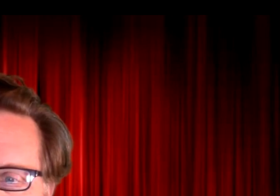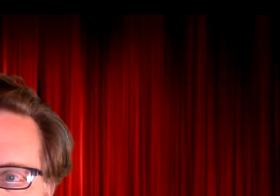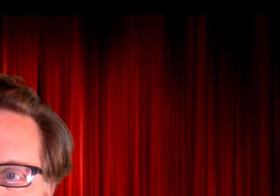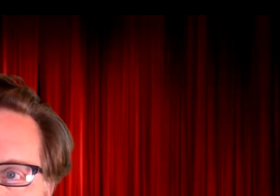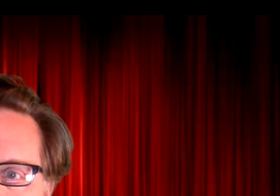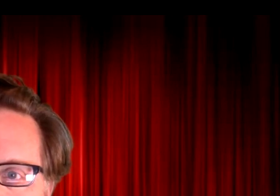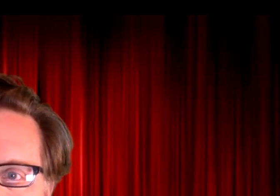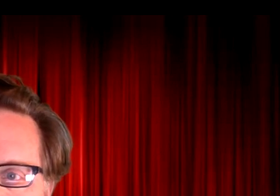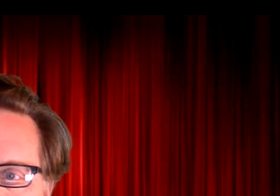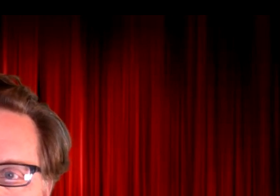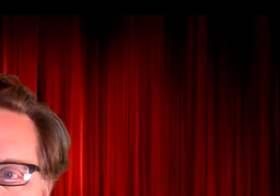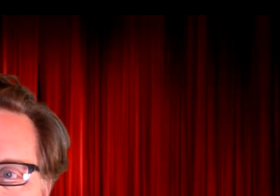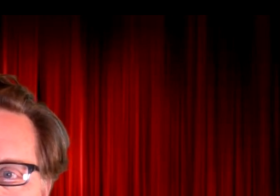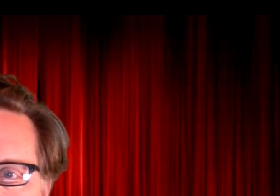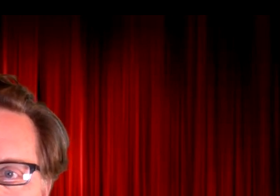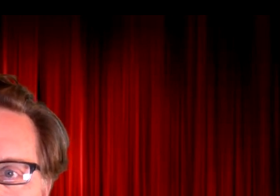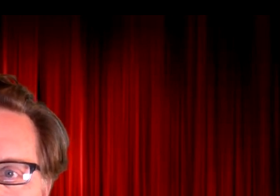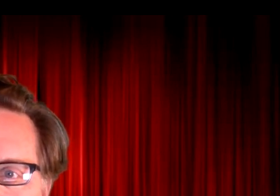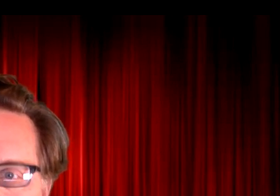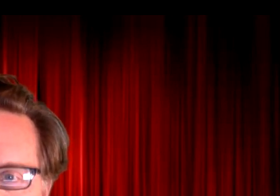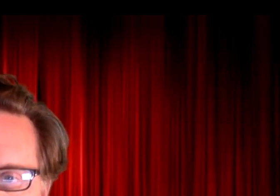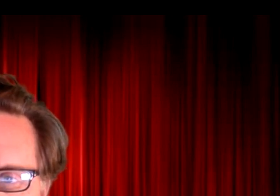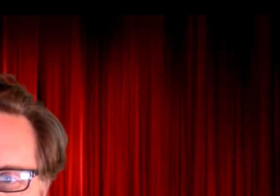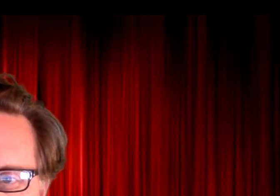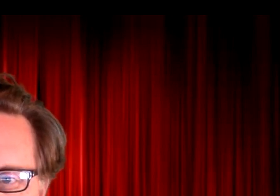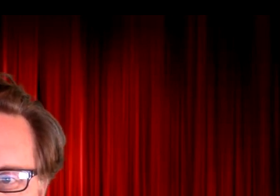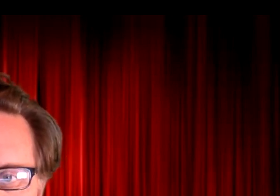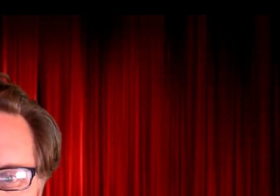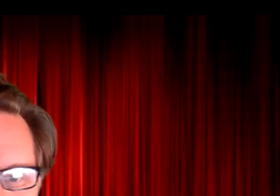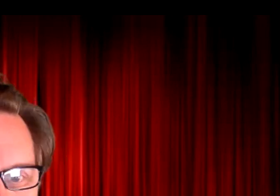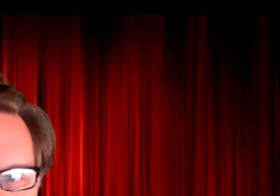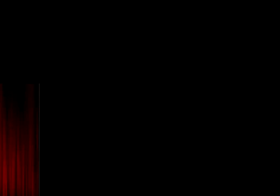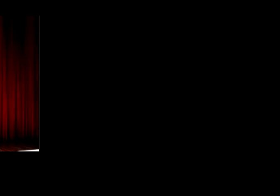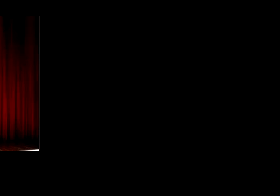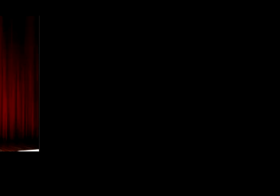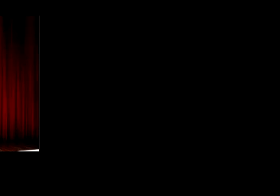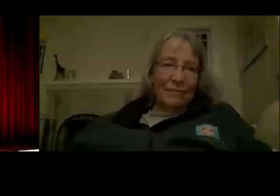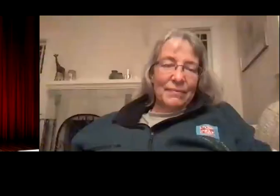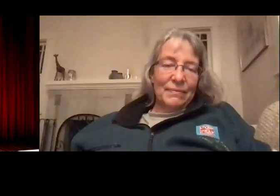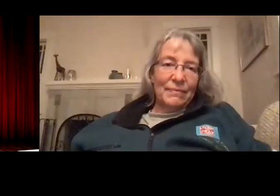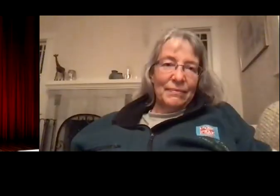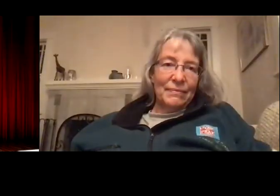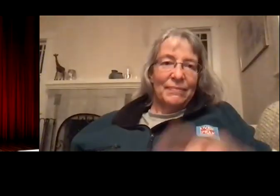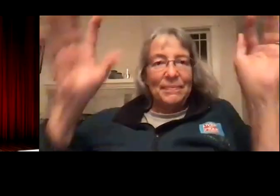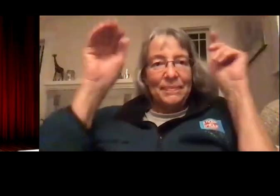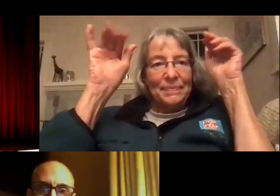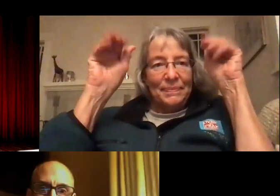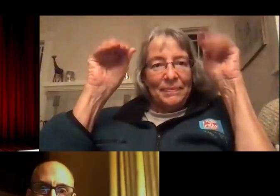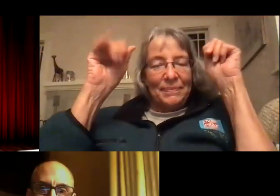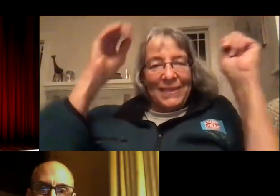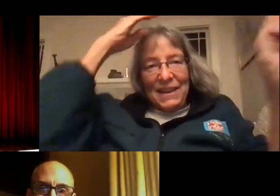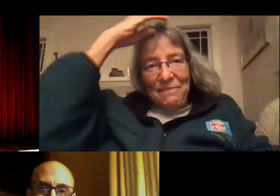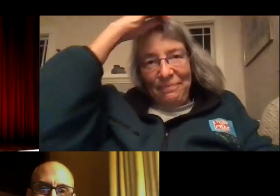them to panelists, but do I need to do something else? Because I don't see them yet popping up here. That would be John. Oh, there